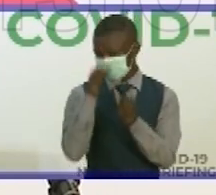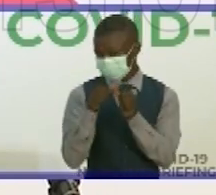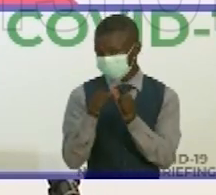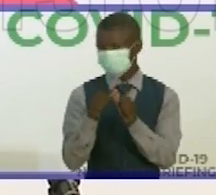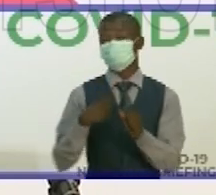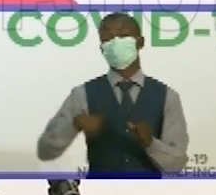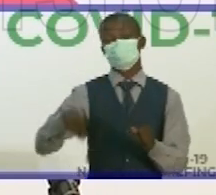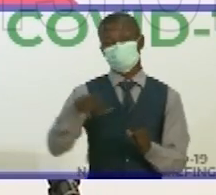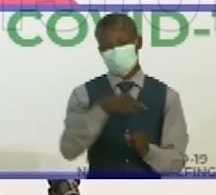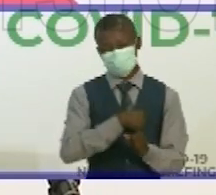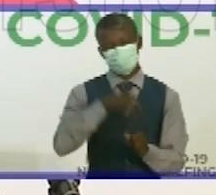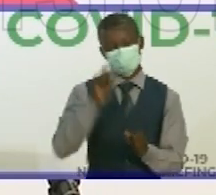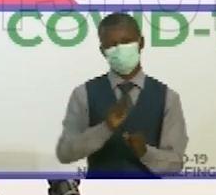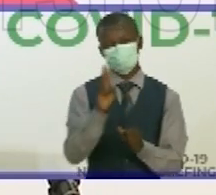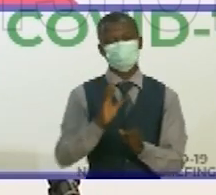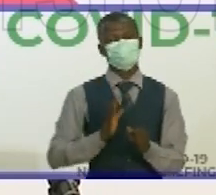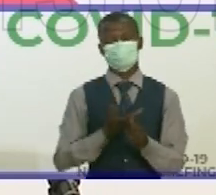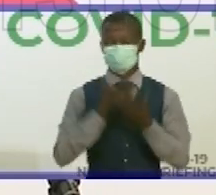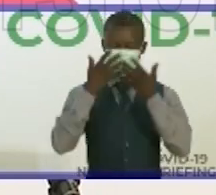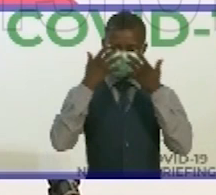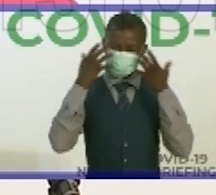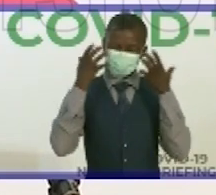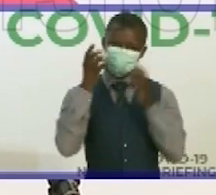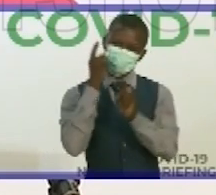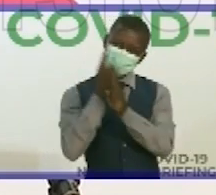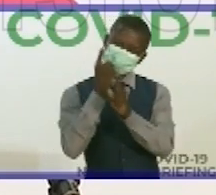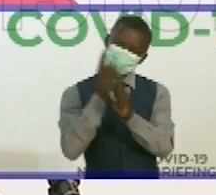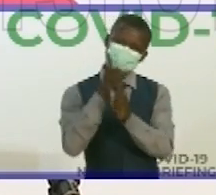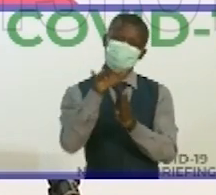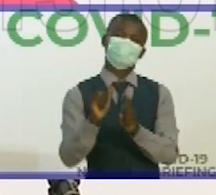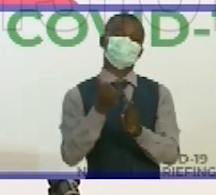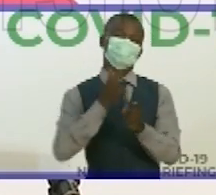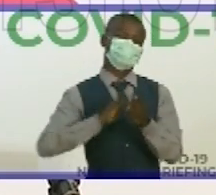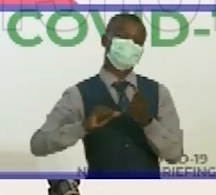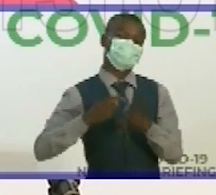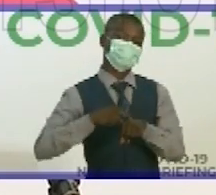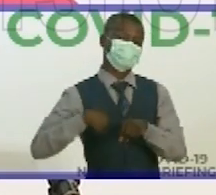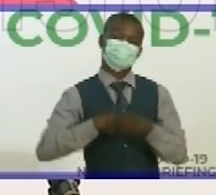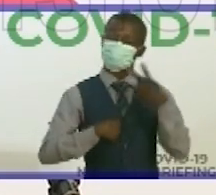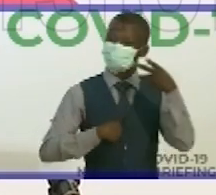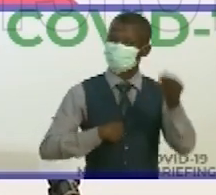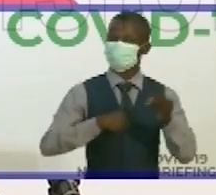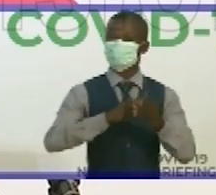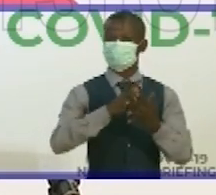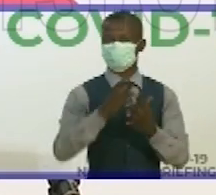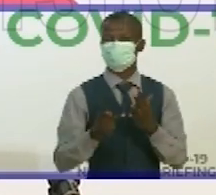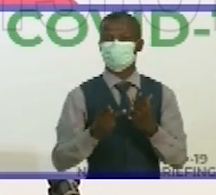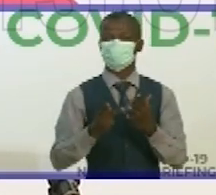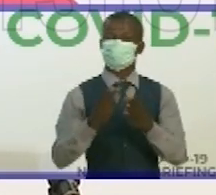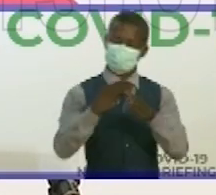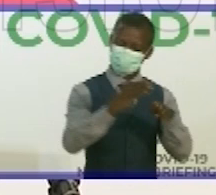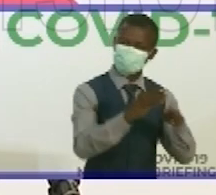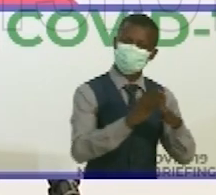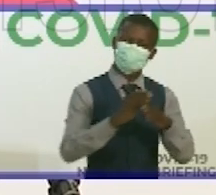wear your mask in the proper manner when in public. Do not share face